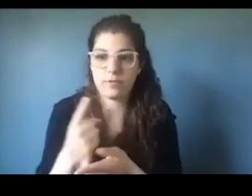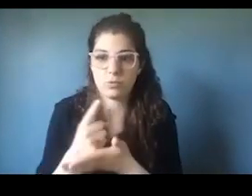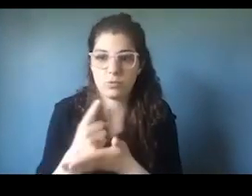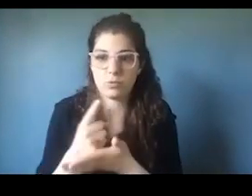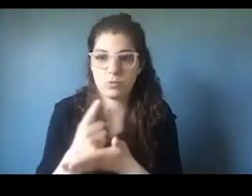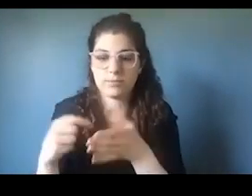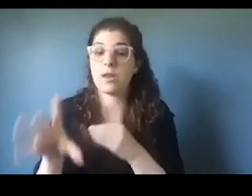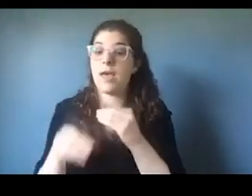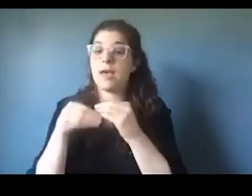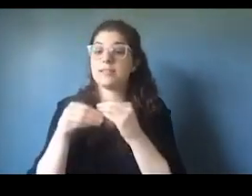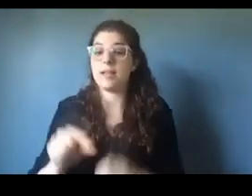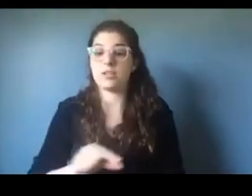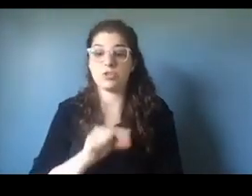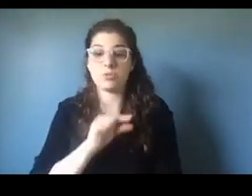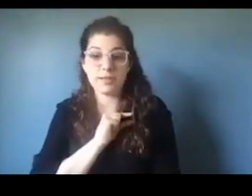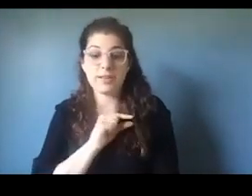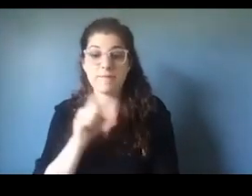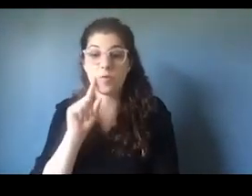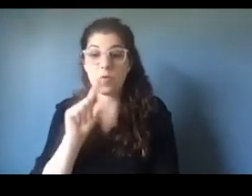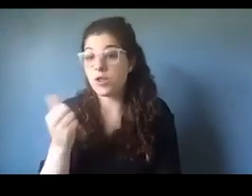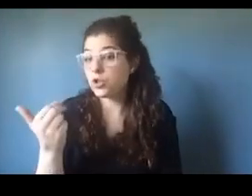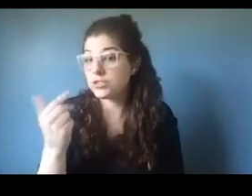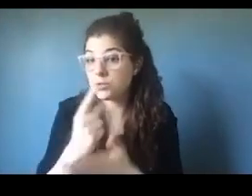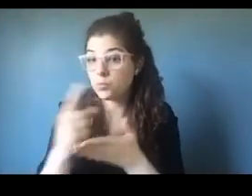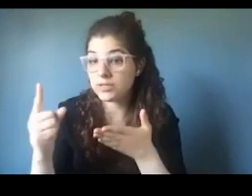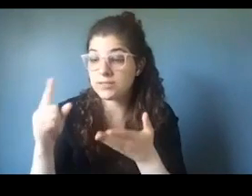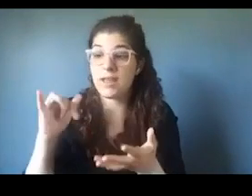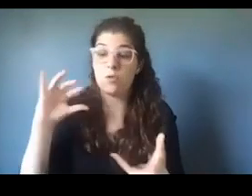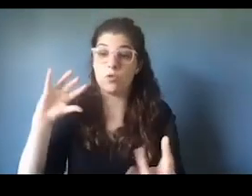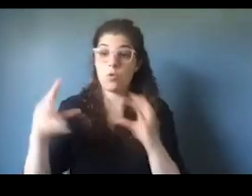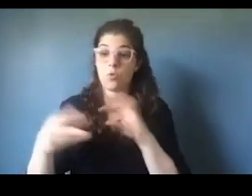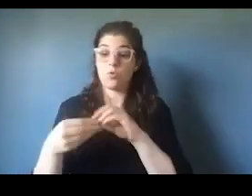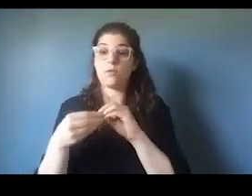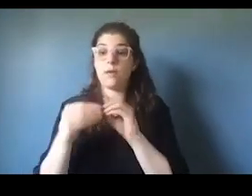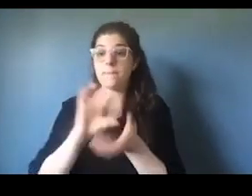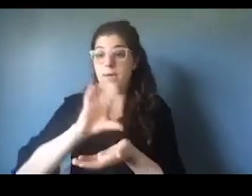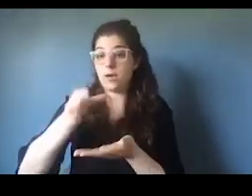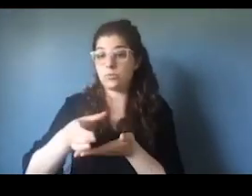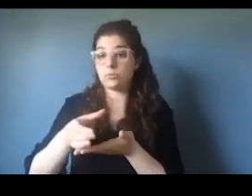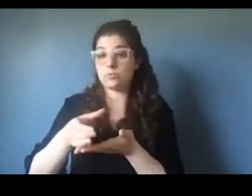adds eligibility for another 13 weeks, bringing the total amount of